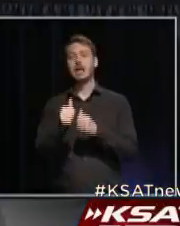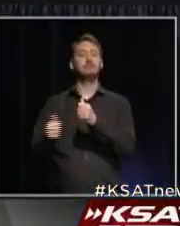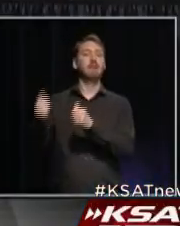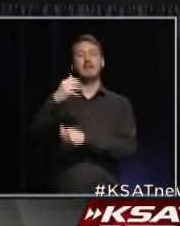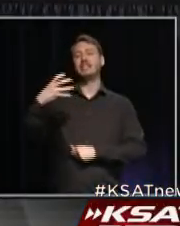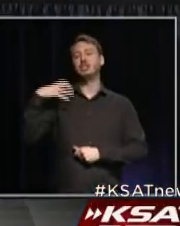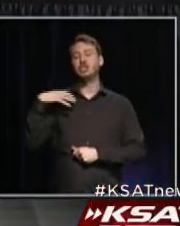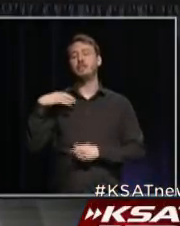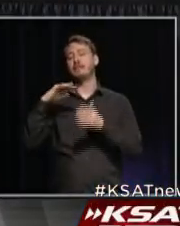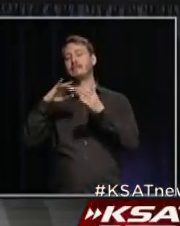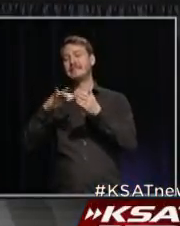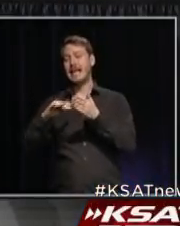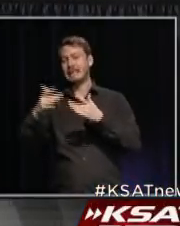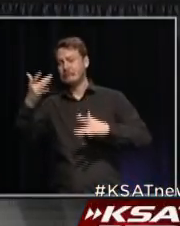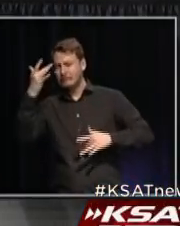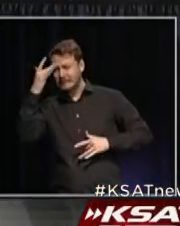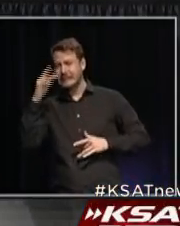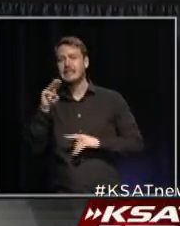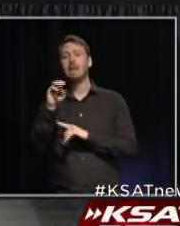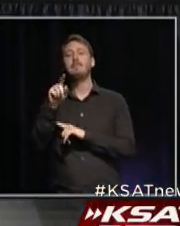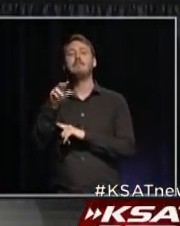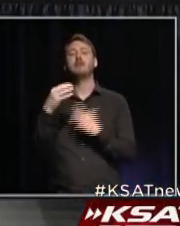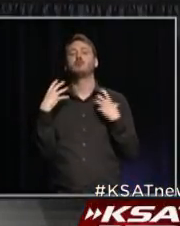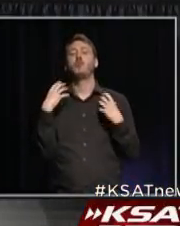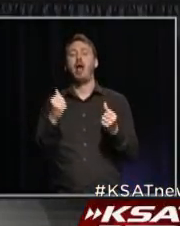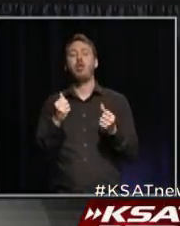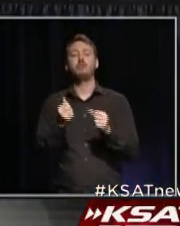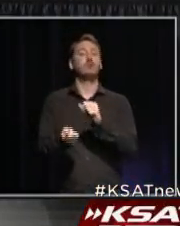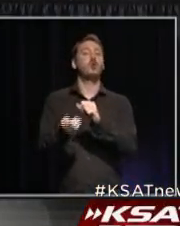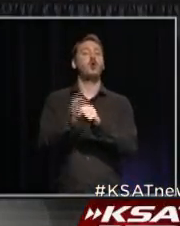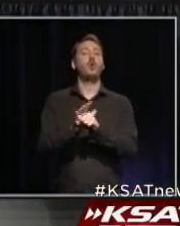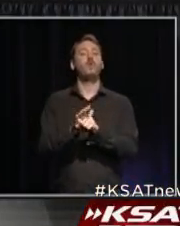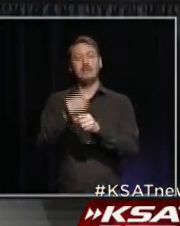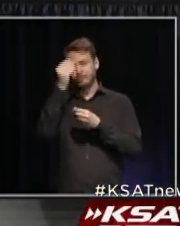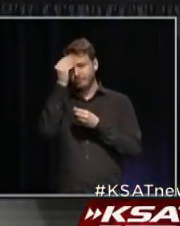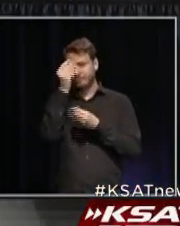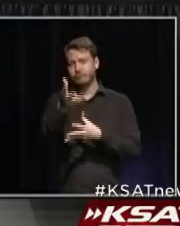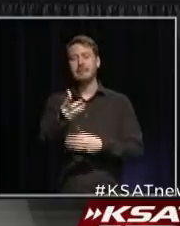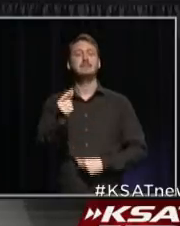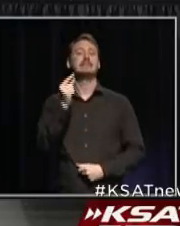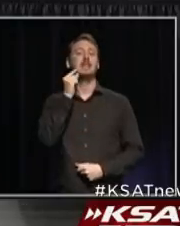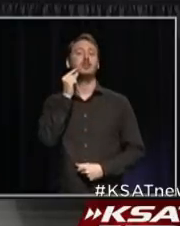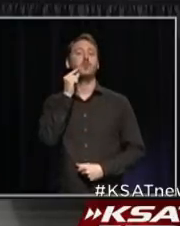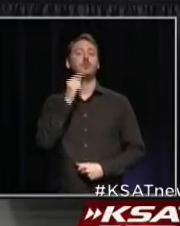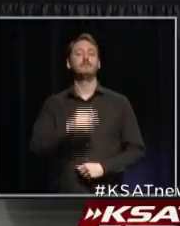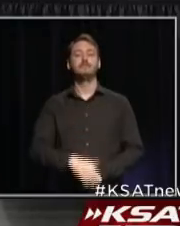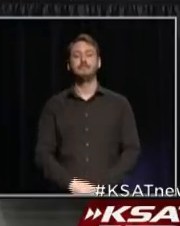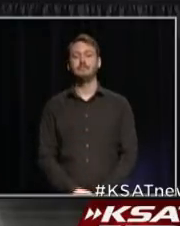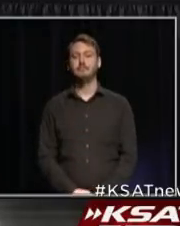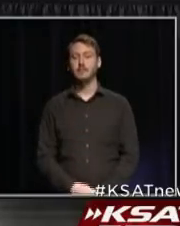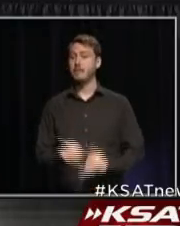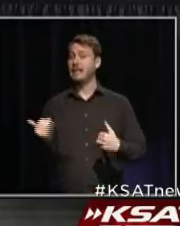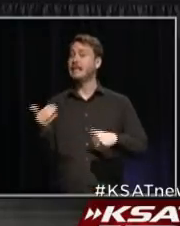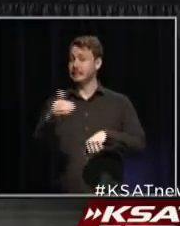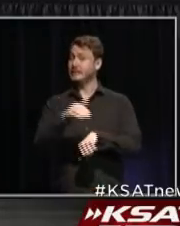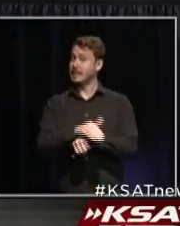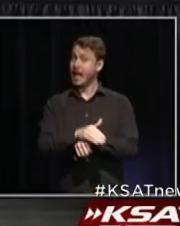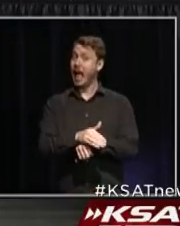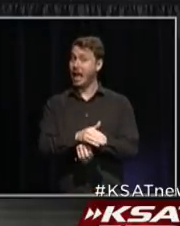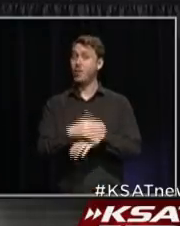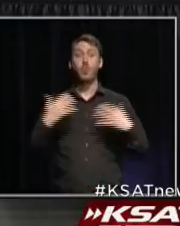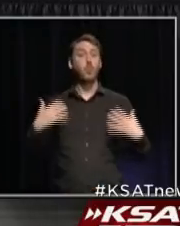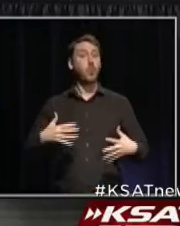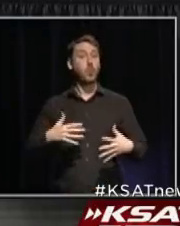San Antonio Metro Health, and this is our COVID-19 update for the San Antonio community. Tonight we have a welcomed drop in